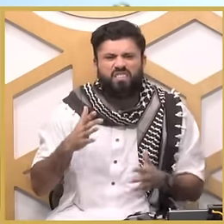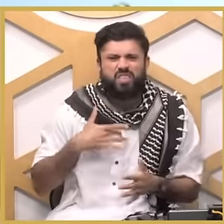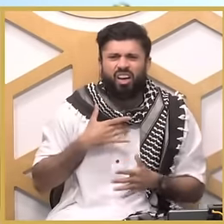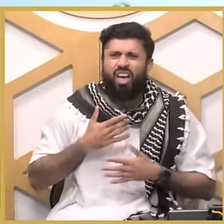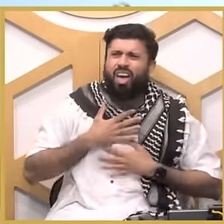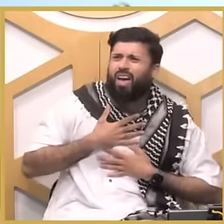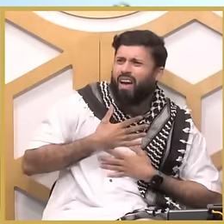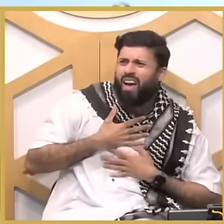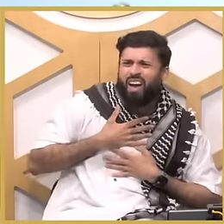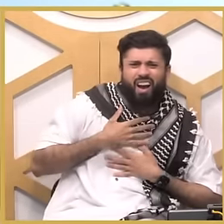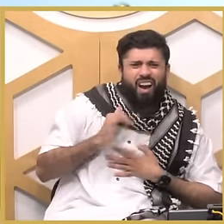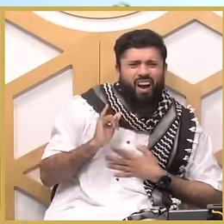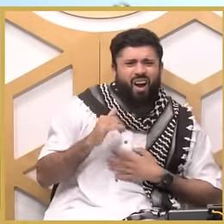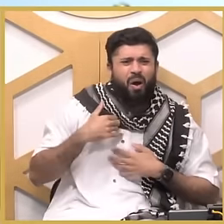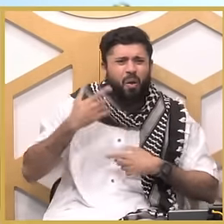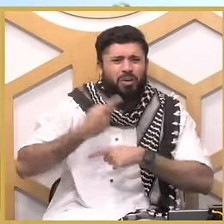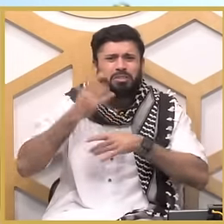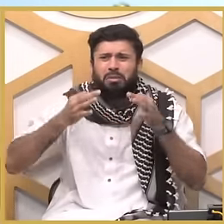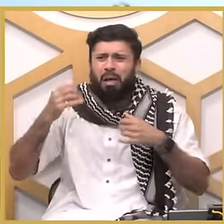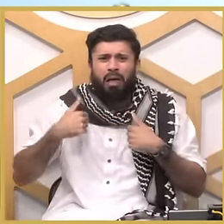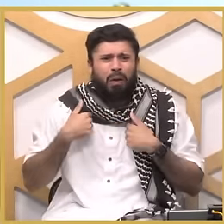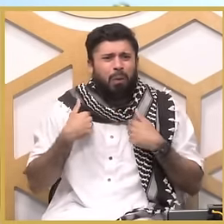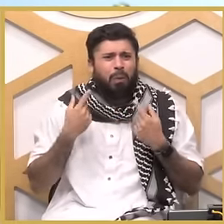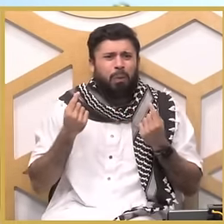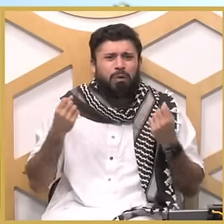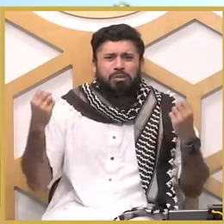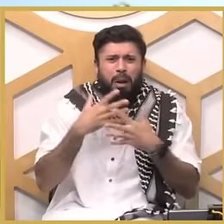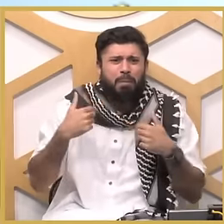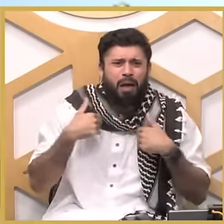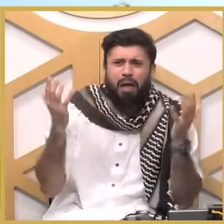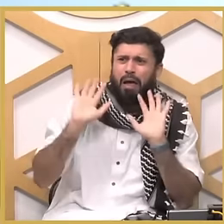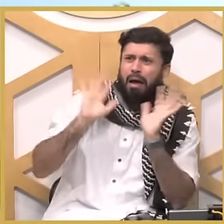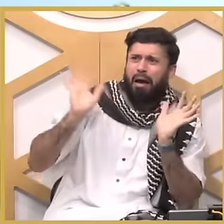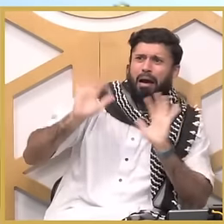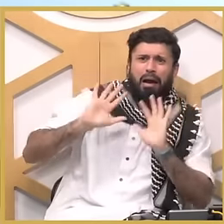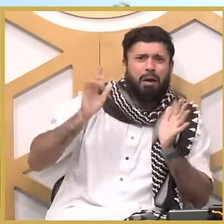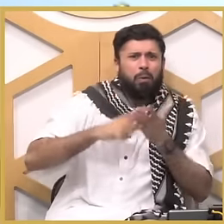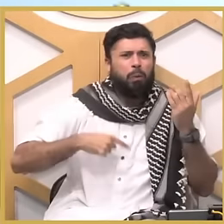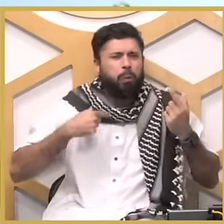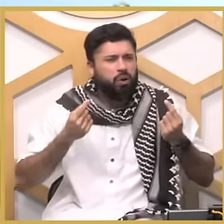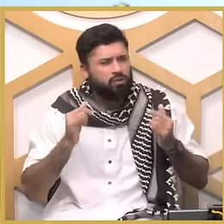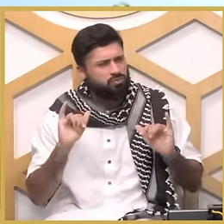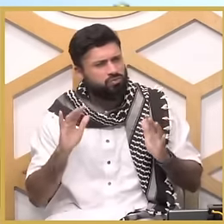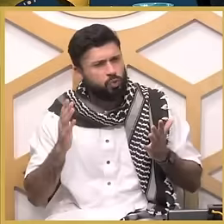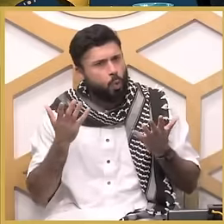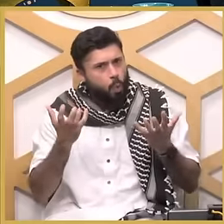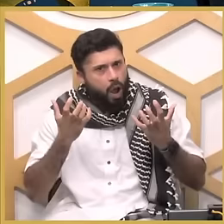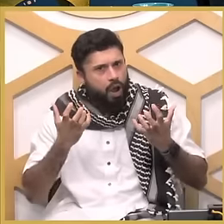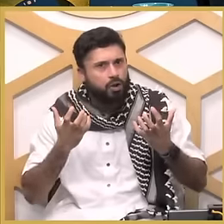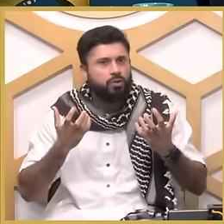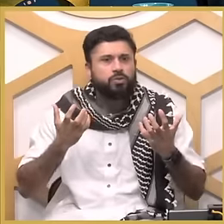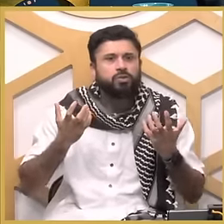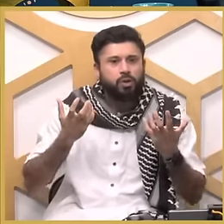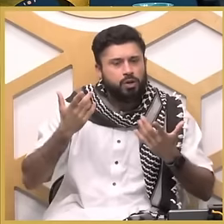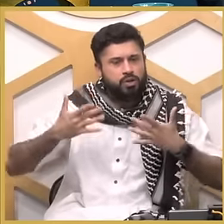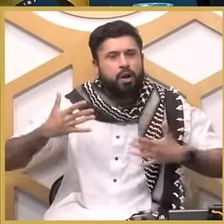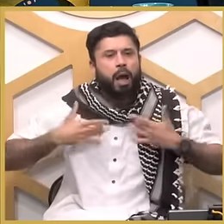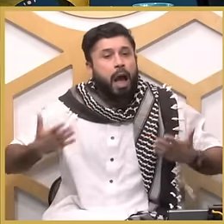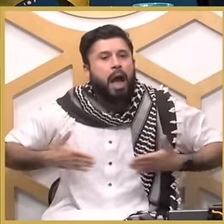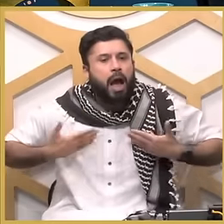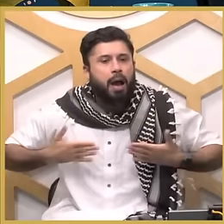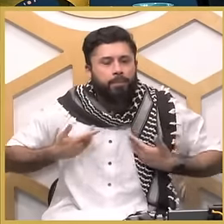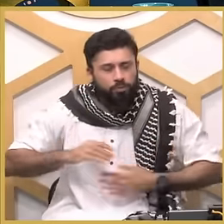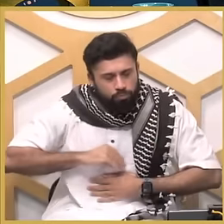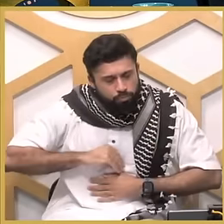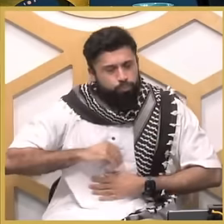Judgment when you stand in front of Allah subhanahu wa ta'ala. May Allah Azza wa Jal protect us from being Ameen, in that state. Ameen. And may Allah Azza wa Jal make Ameen. Us Ameen. Of those that are reunited with Him on the